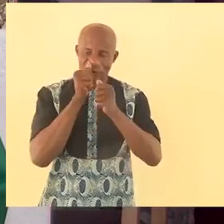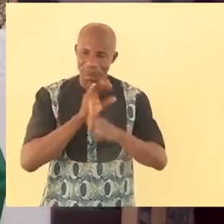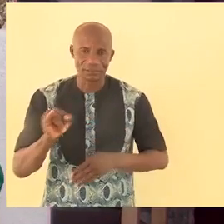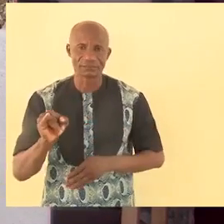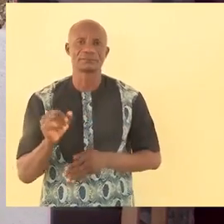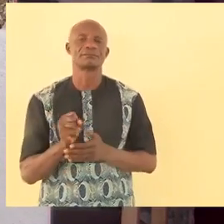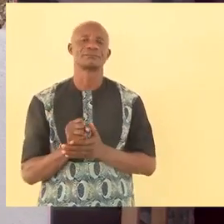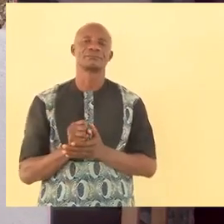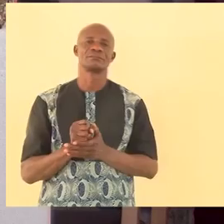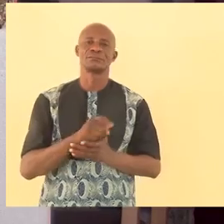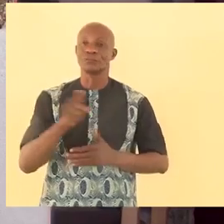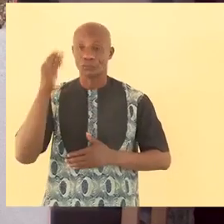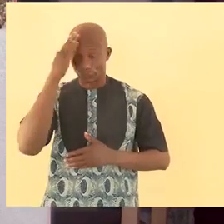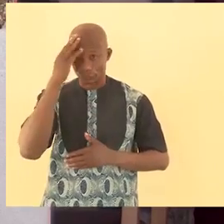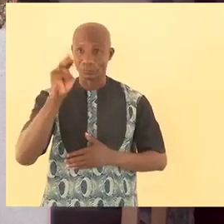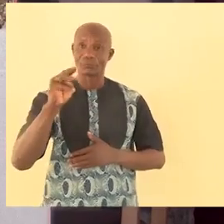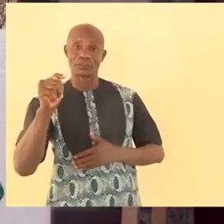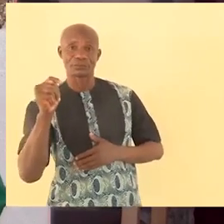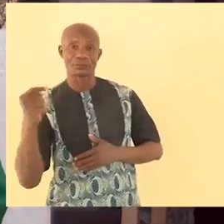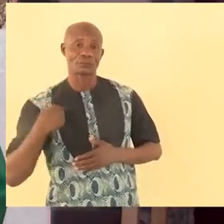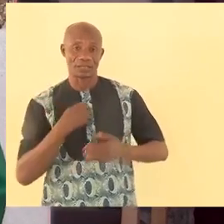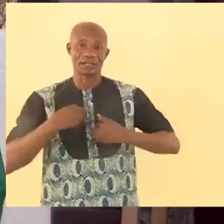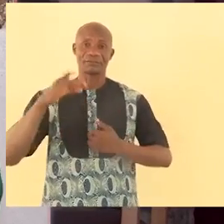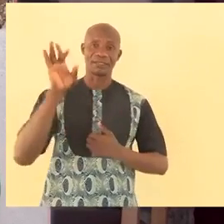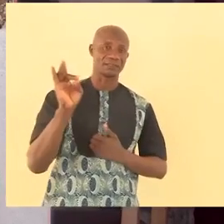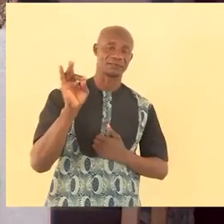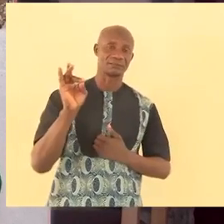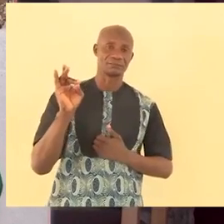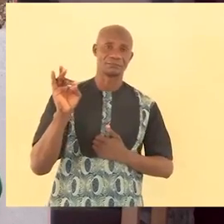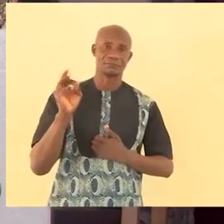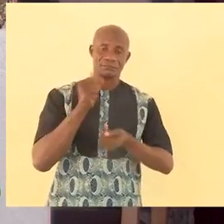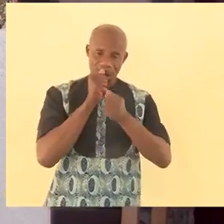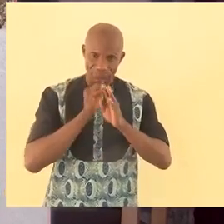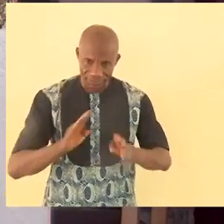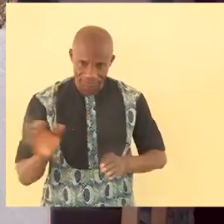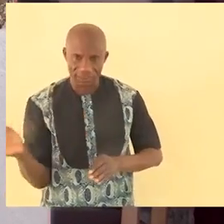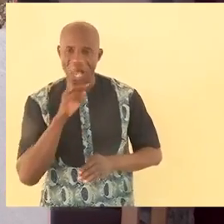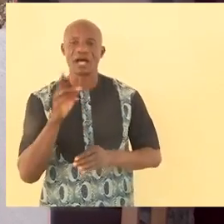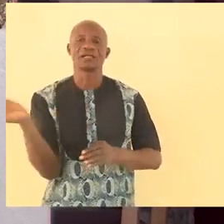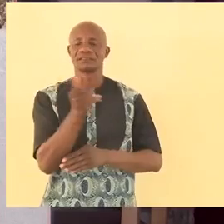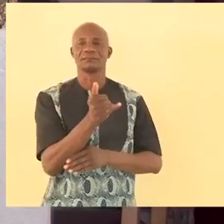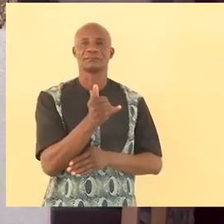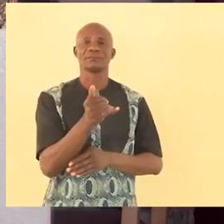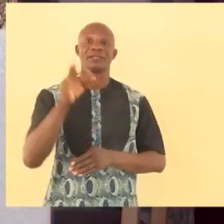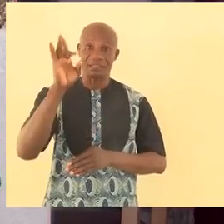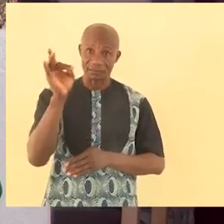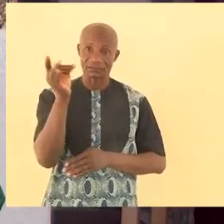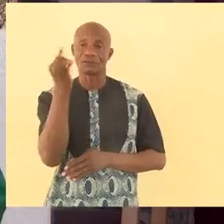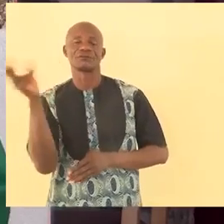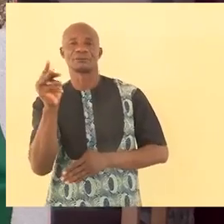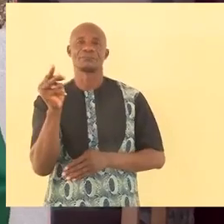In the Beatitudes, you know, in Matthew, you have 8 Beatitudes. Blessed are they, 8 of